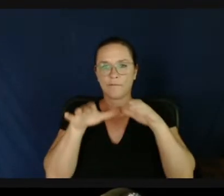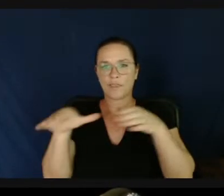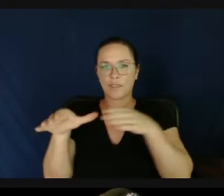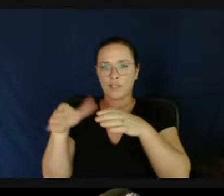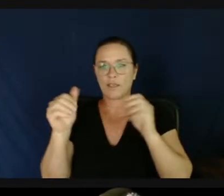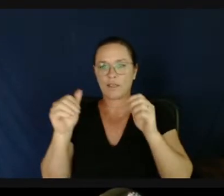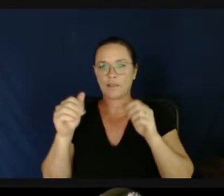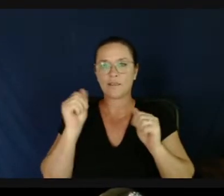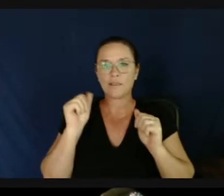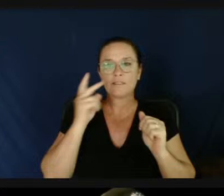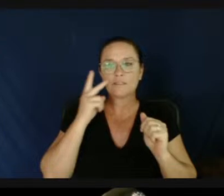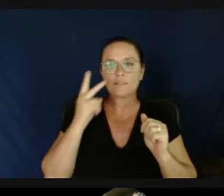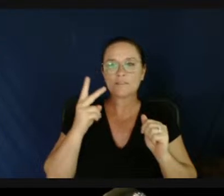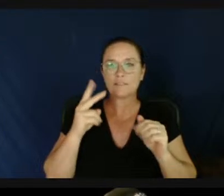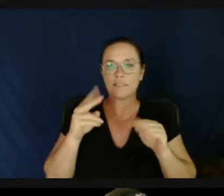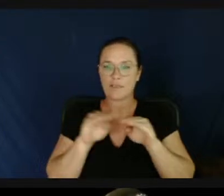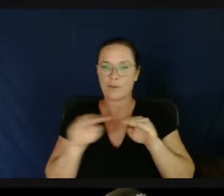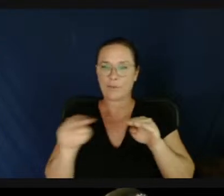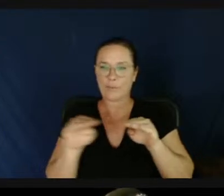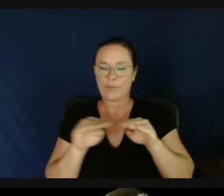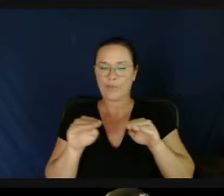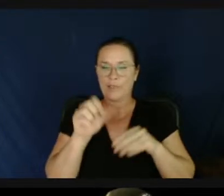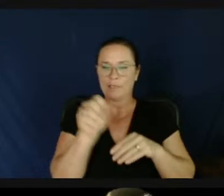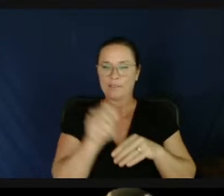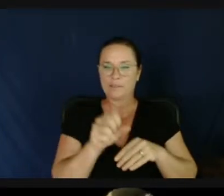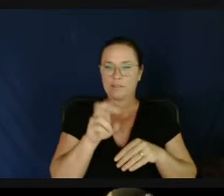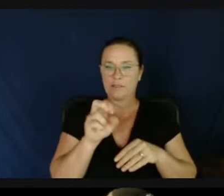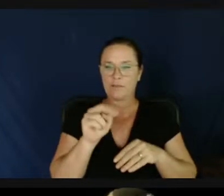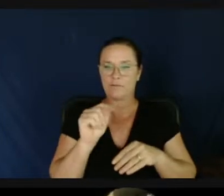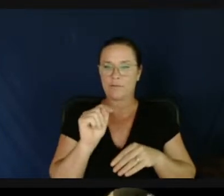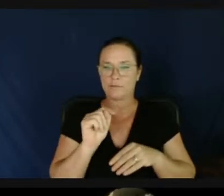You can kind of see this flattish part right there within the inside.